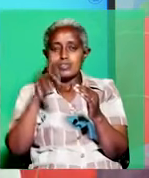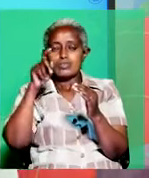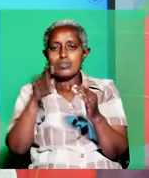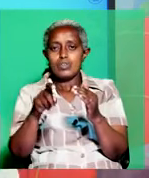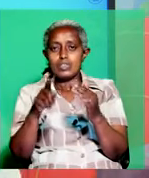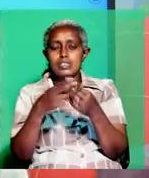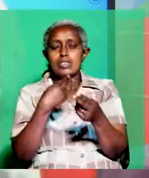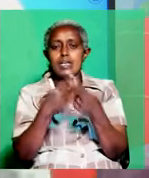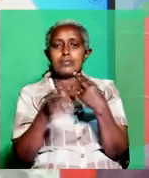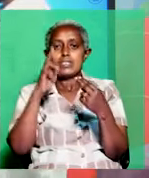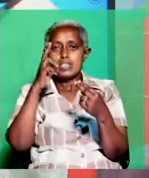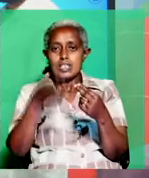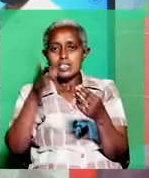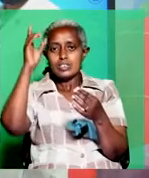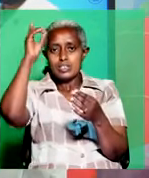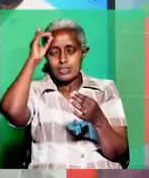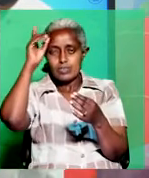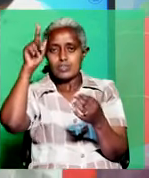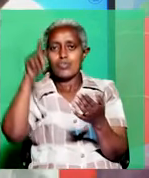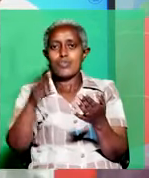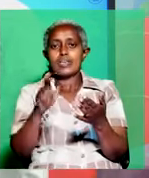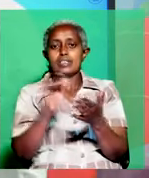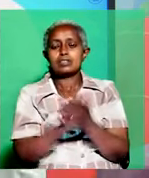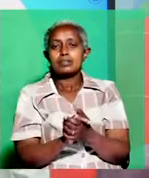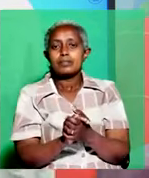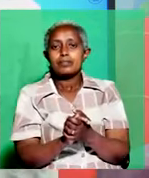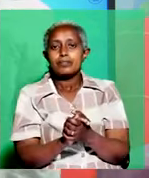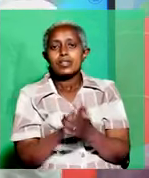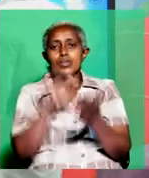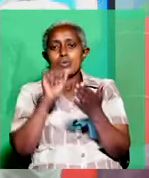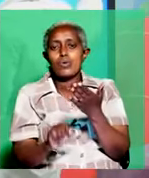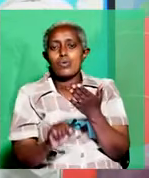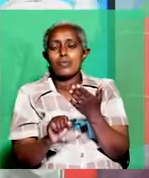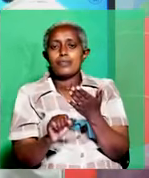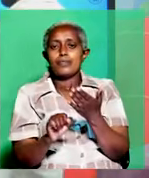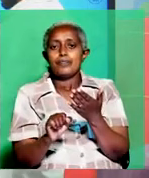times h derivative of x. So